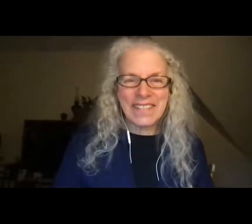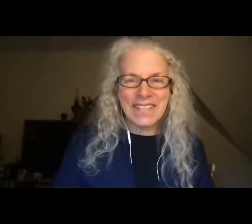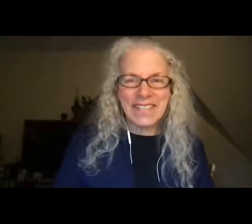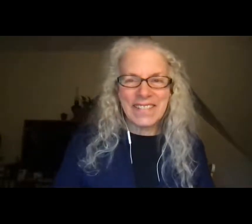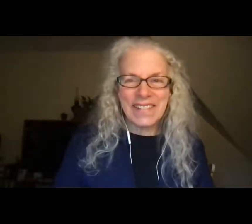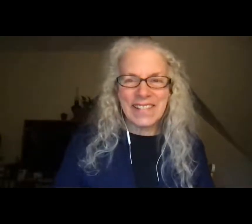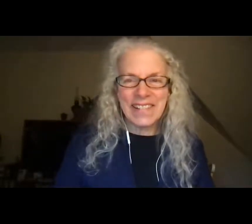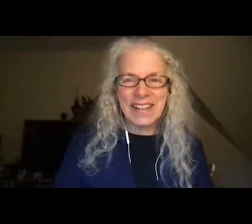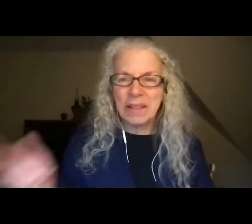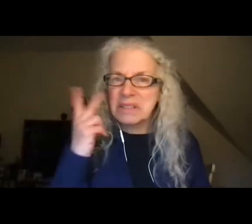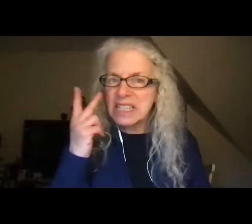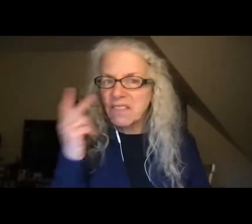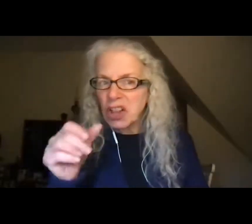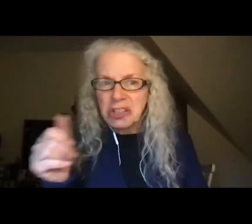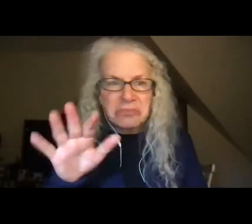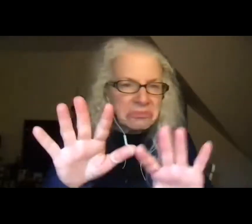Let's see in the chat. Okay.